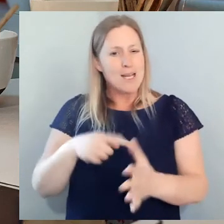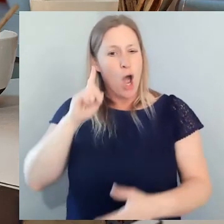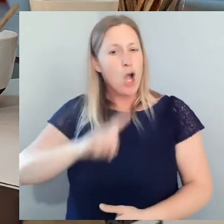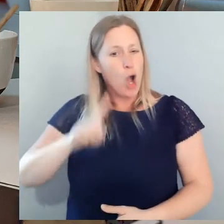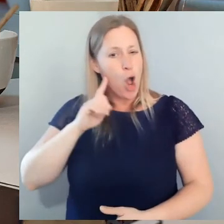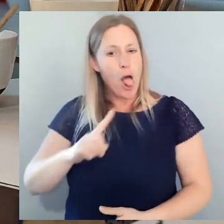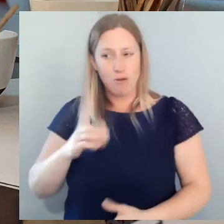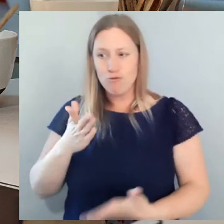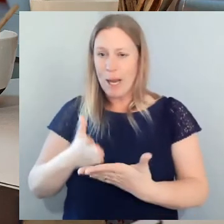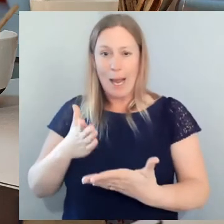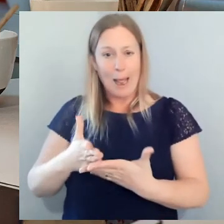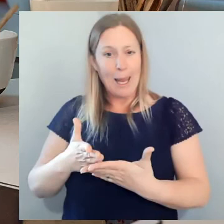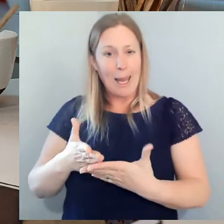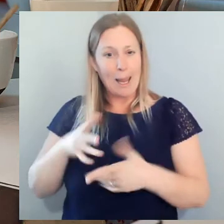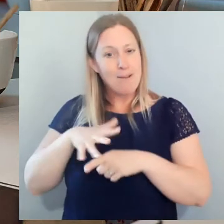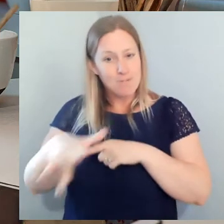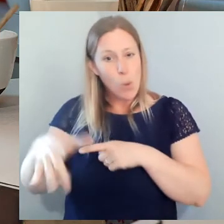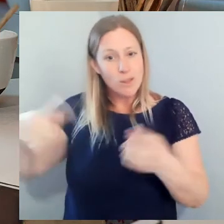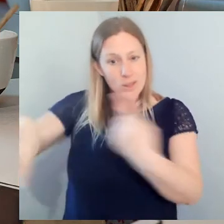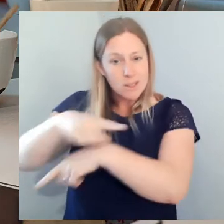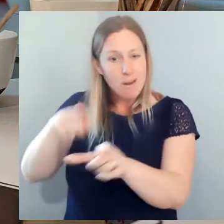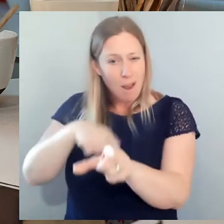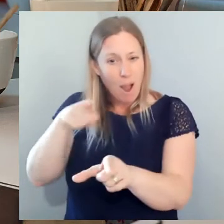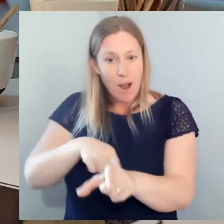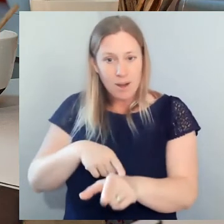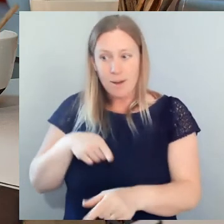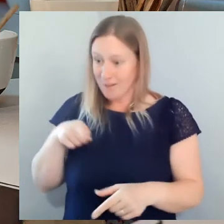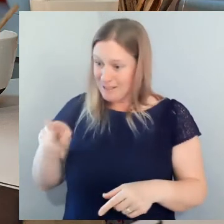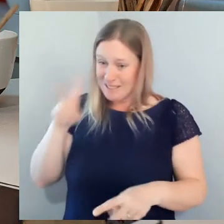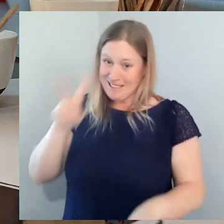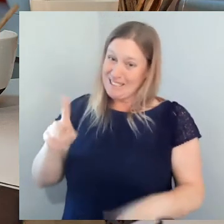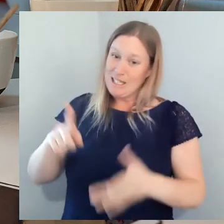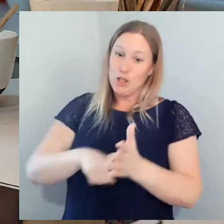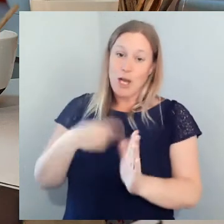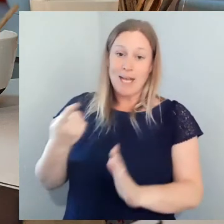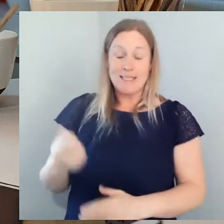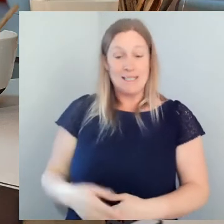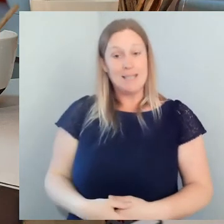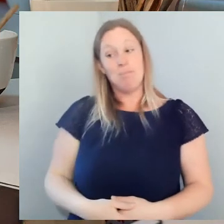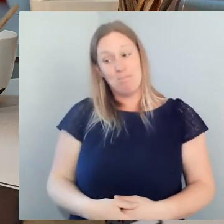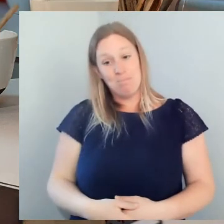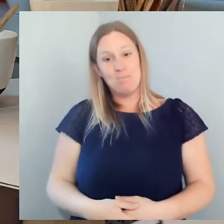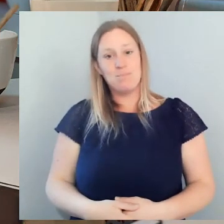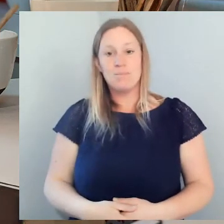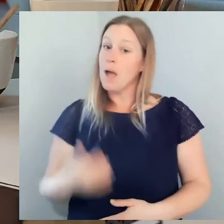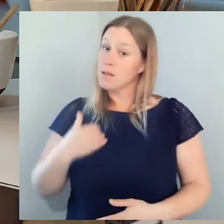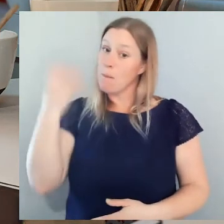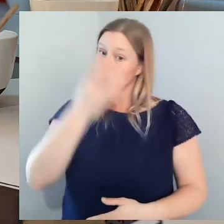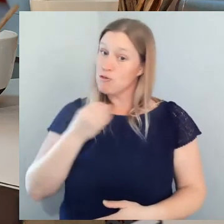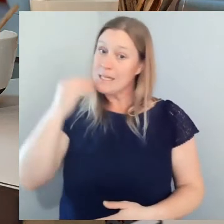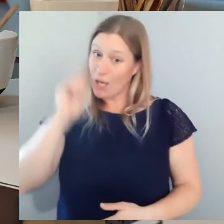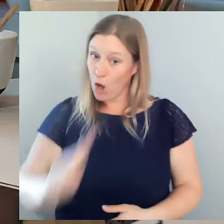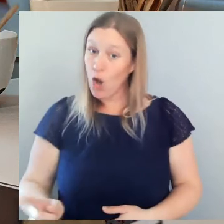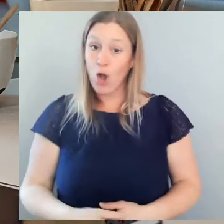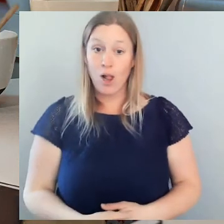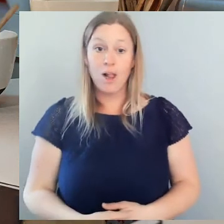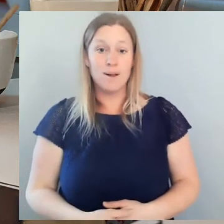This Greta girl has made such an impression on the youngsters, especially Jessie, Pippa said, raising her eyebrows like she